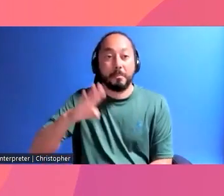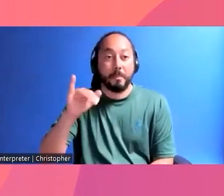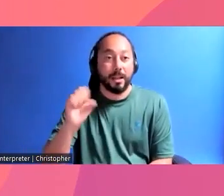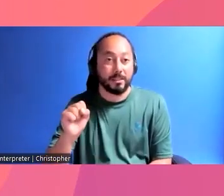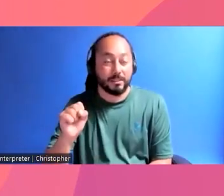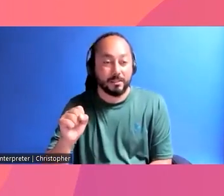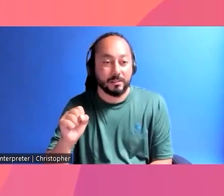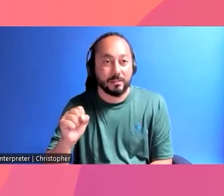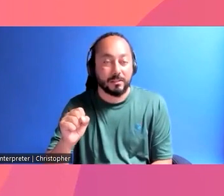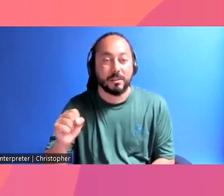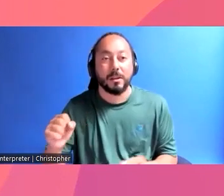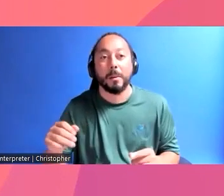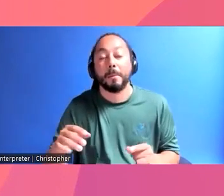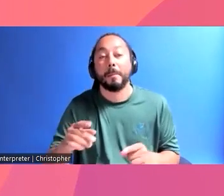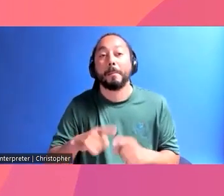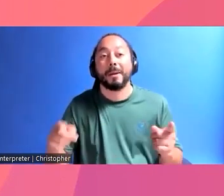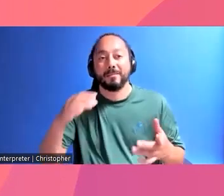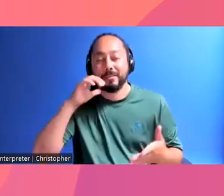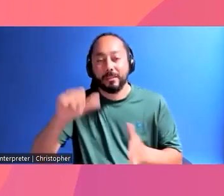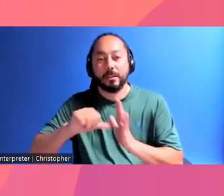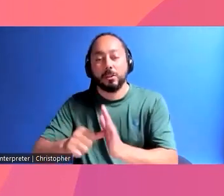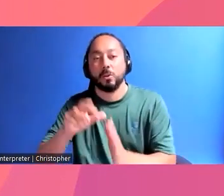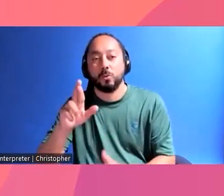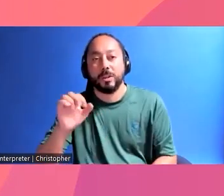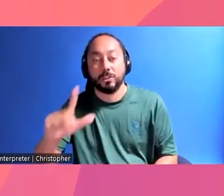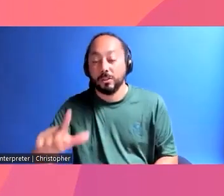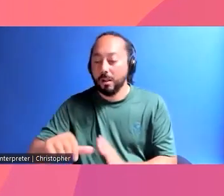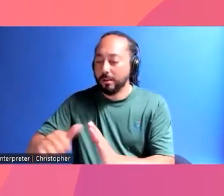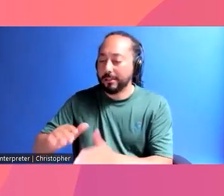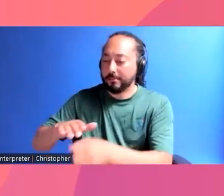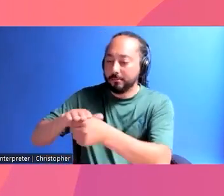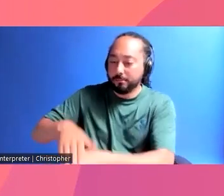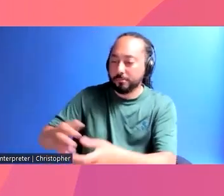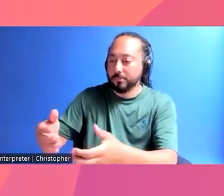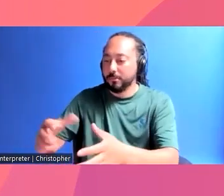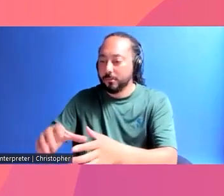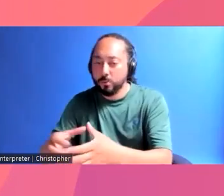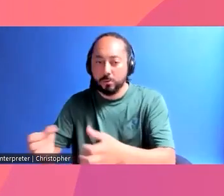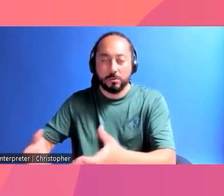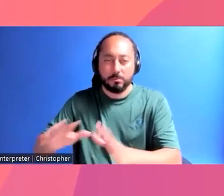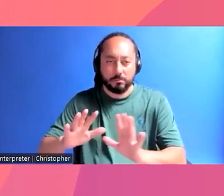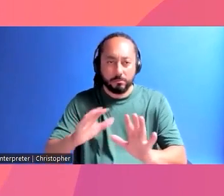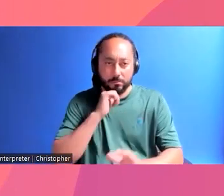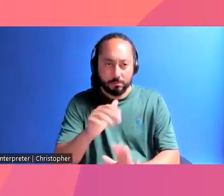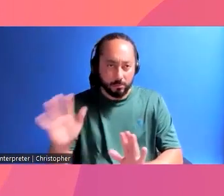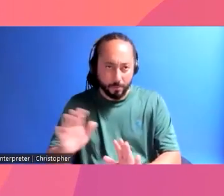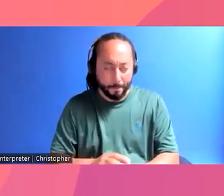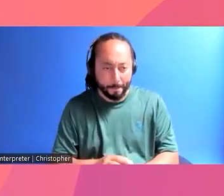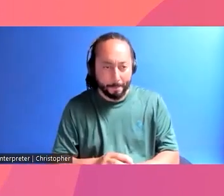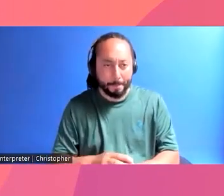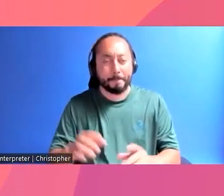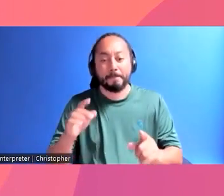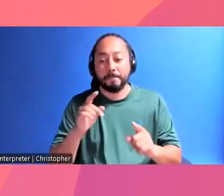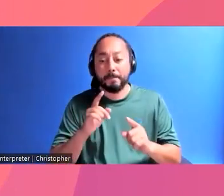than reinforcing racial disparities. An important step is to raise the question of what race